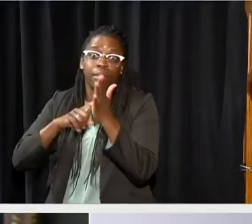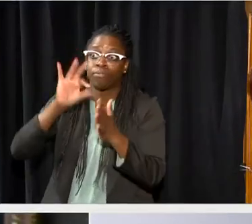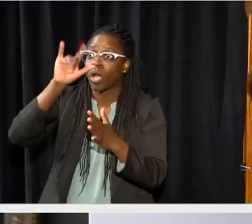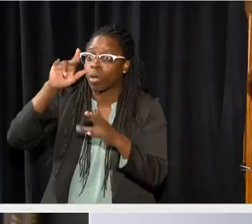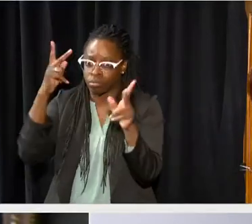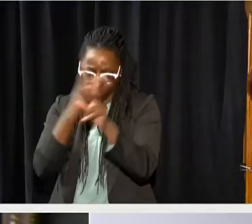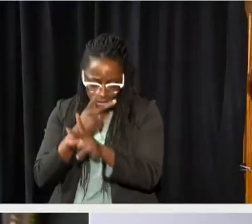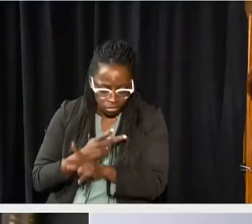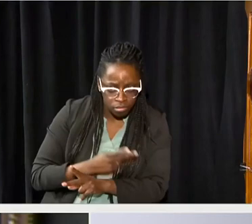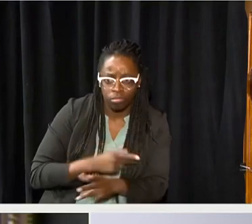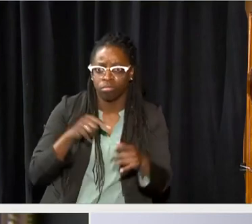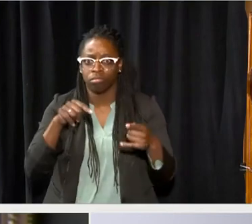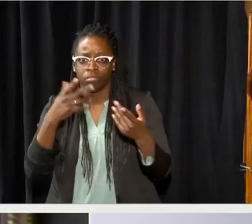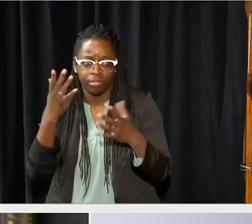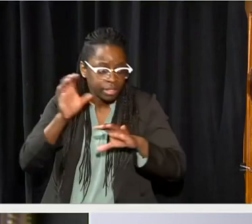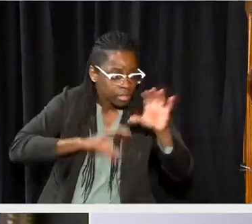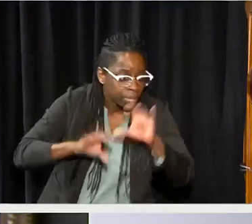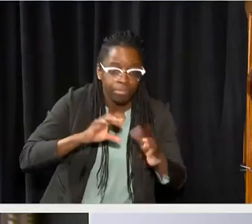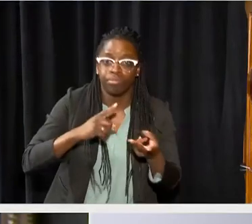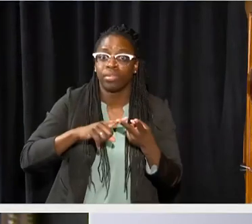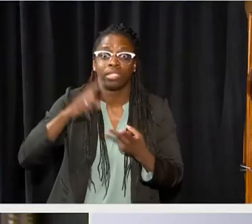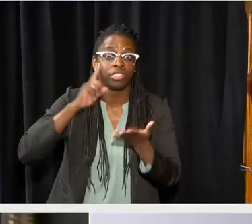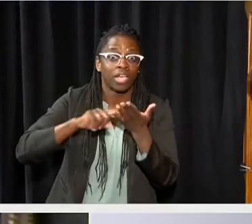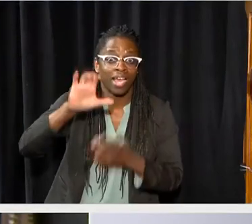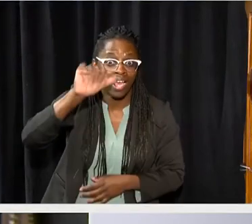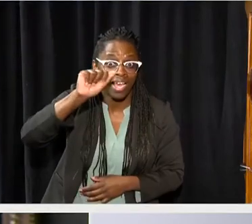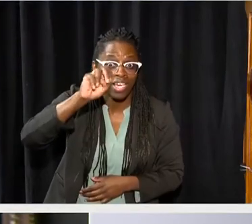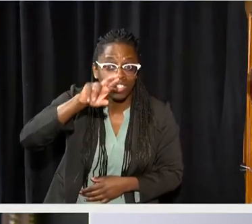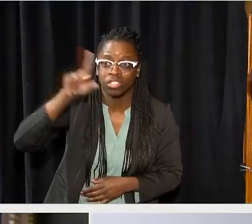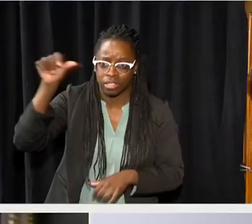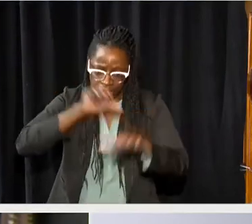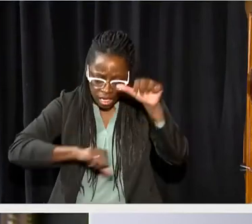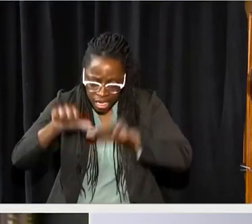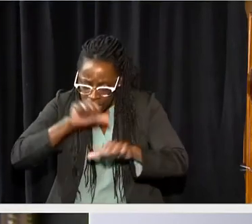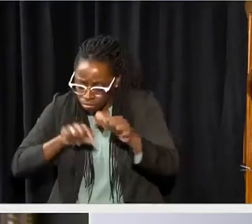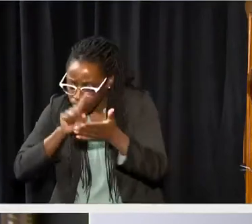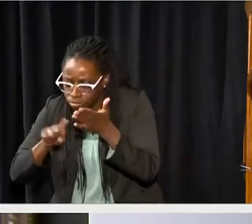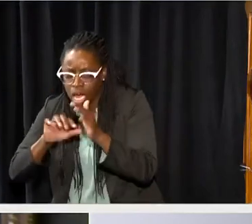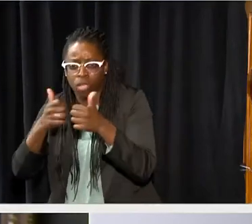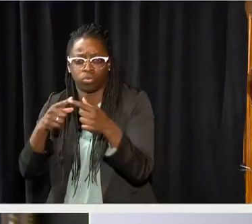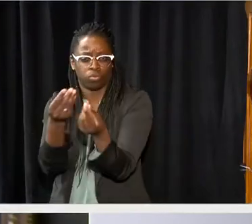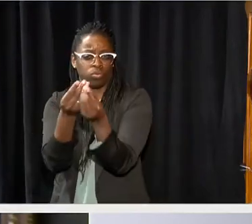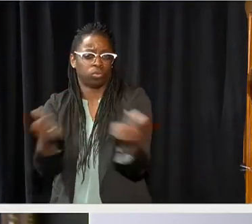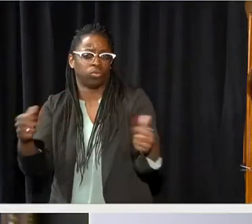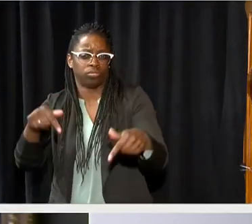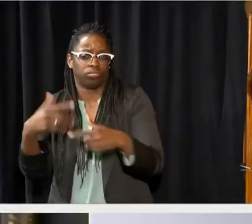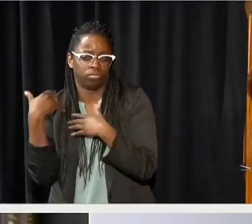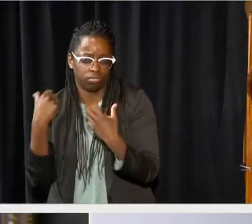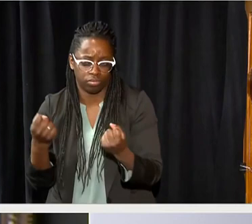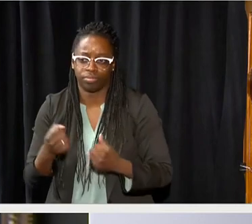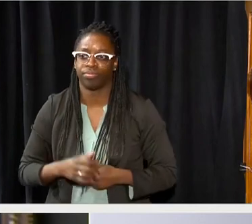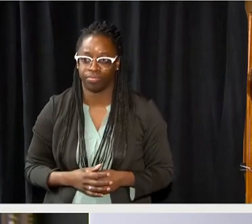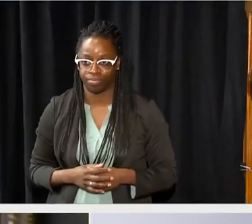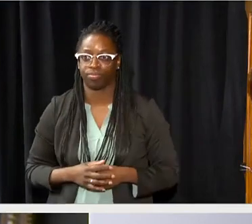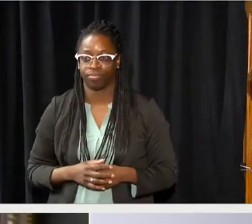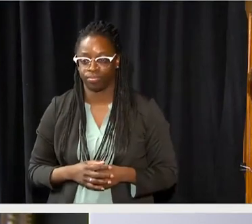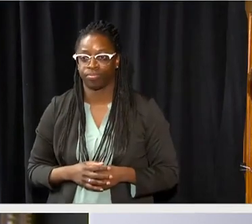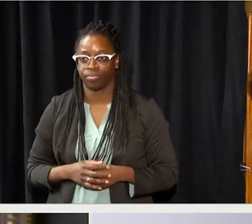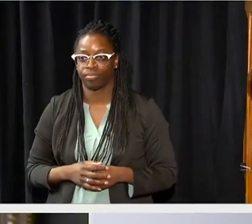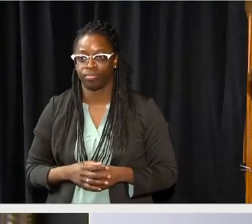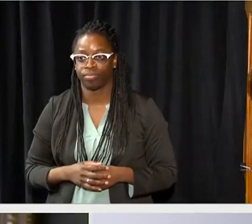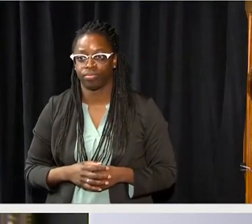for Alzheimer's, for heart disease are going to come from. And it wasn't only